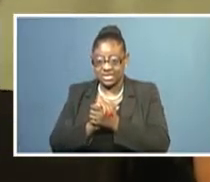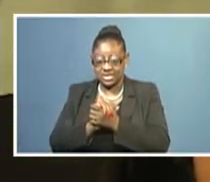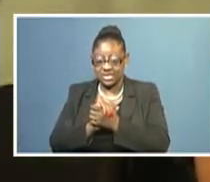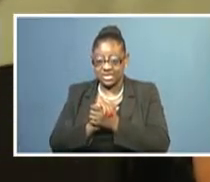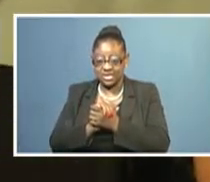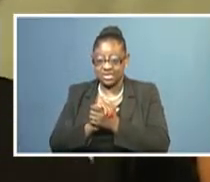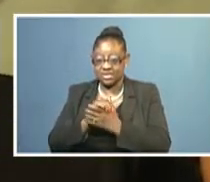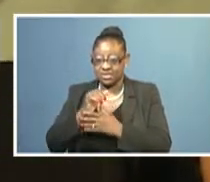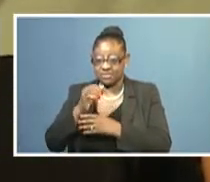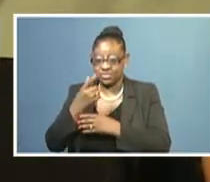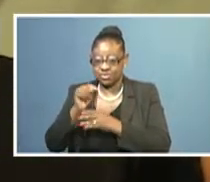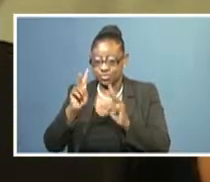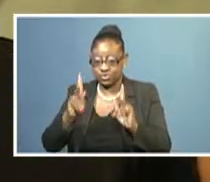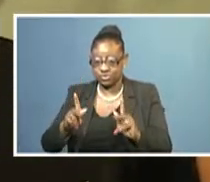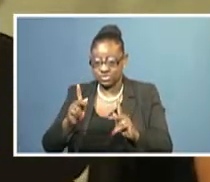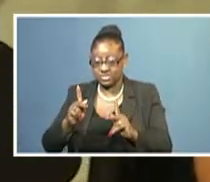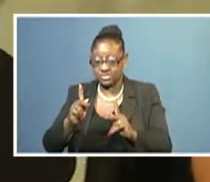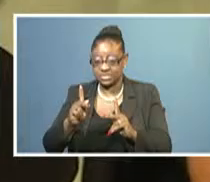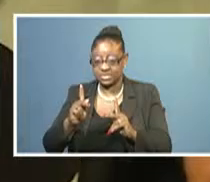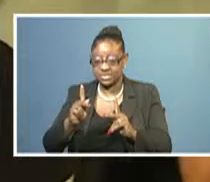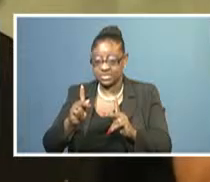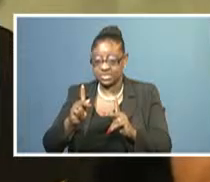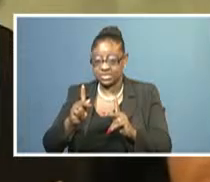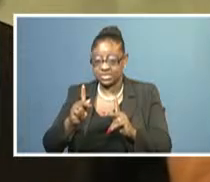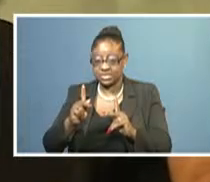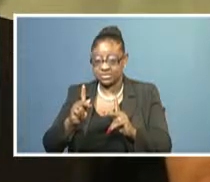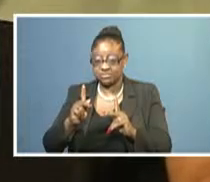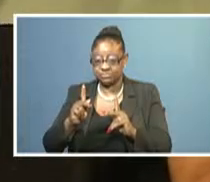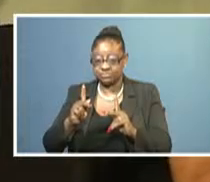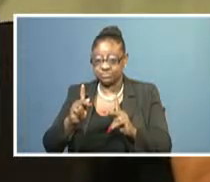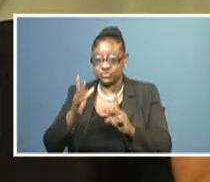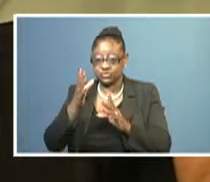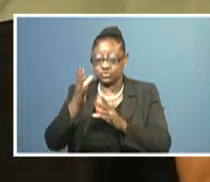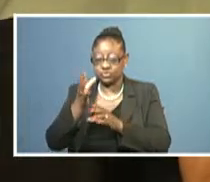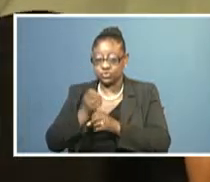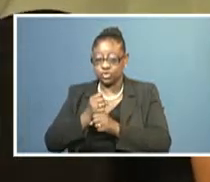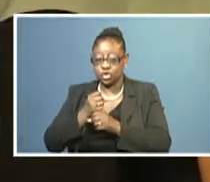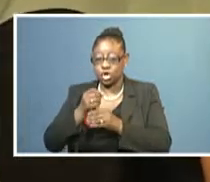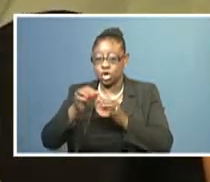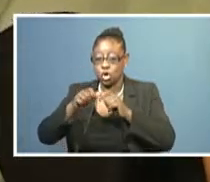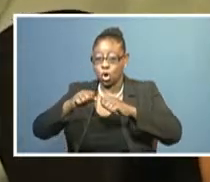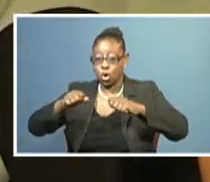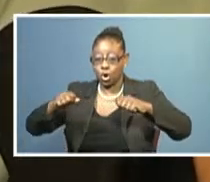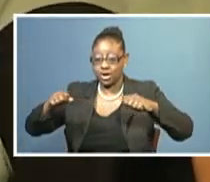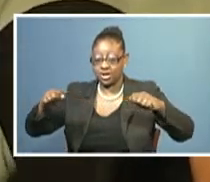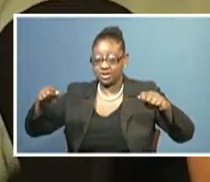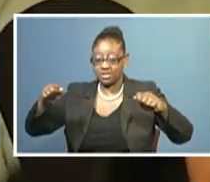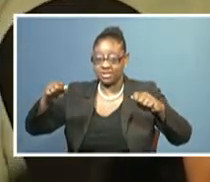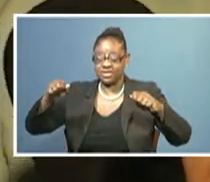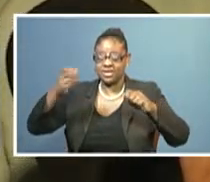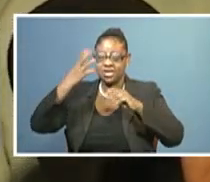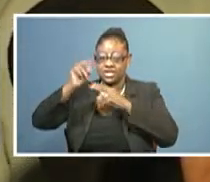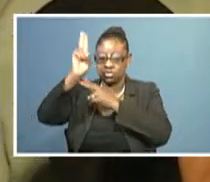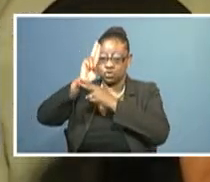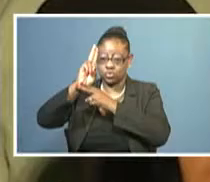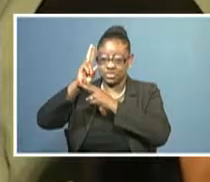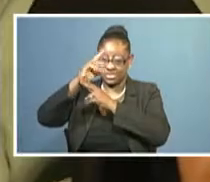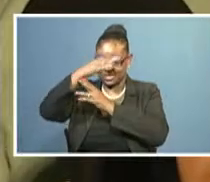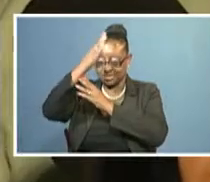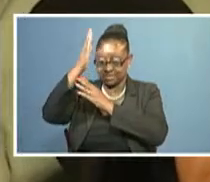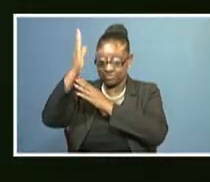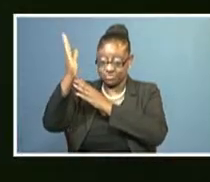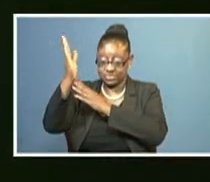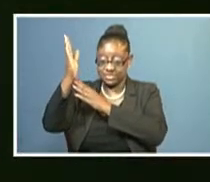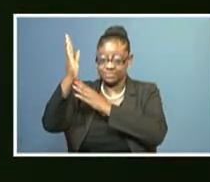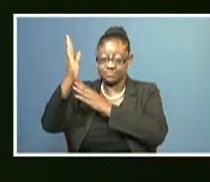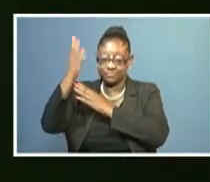cord and perhaps used the leverage from the ceiling and hung